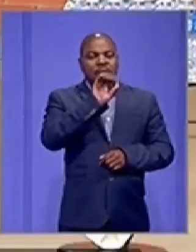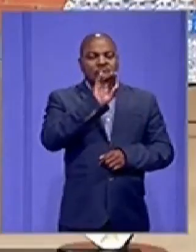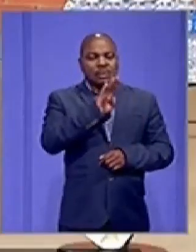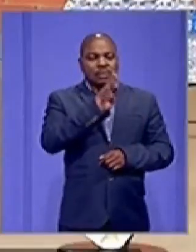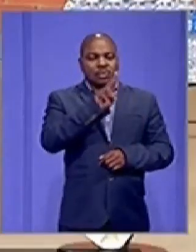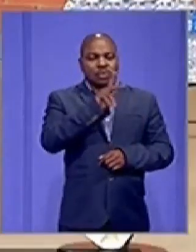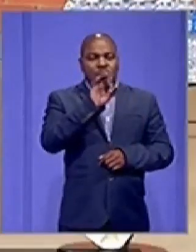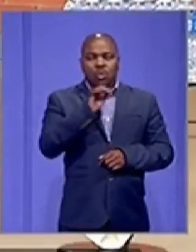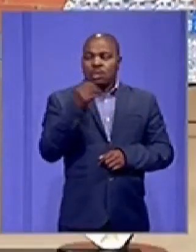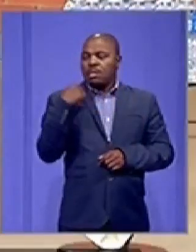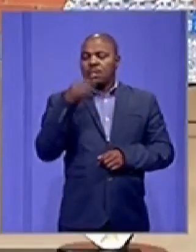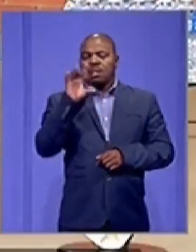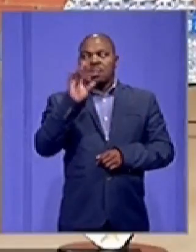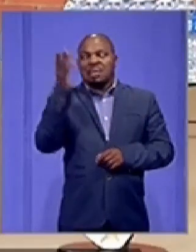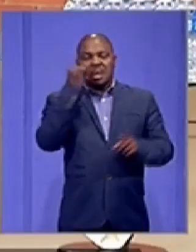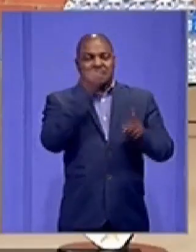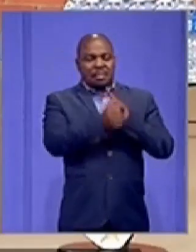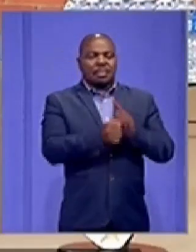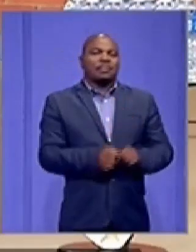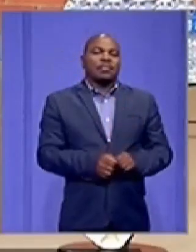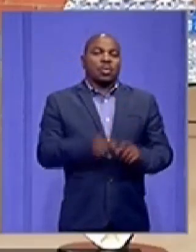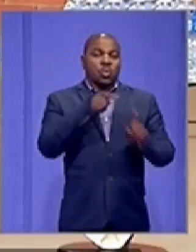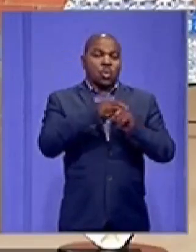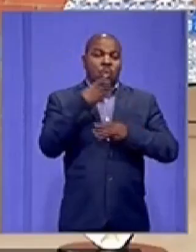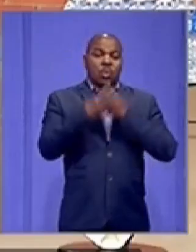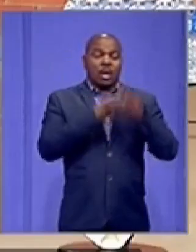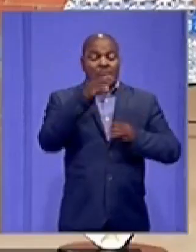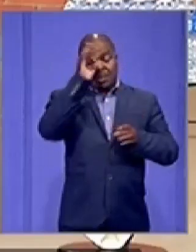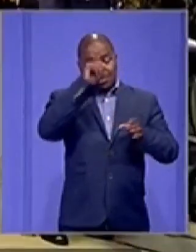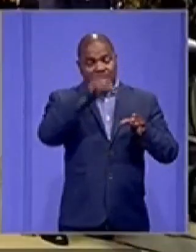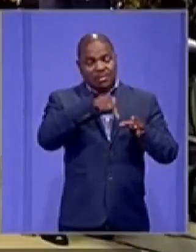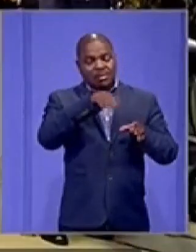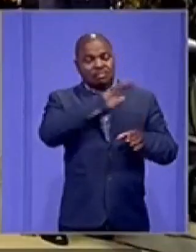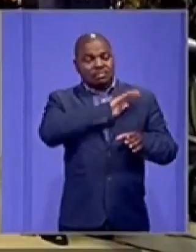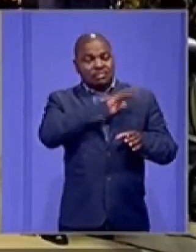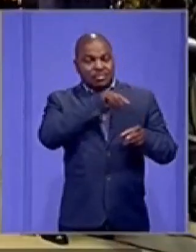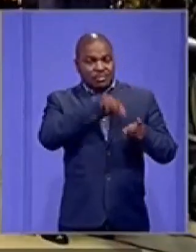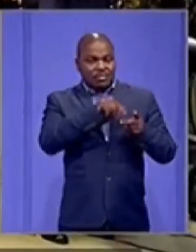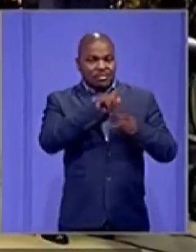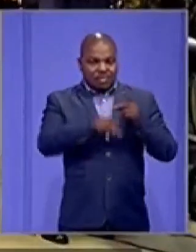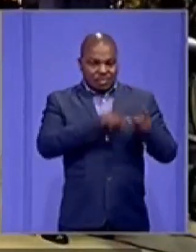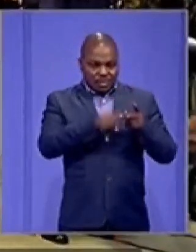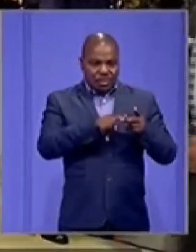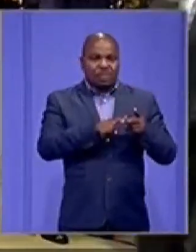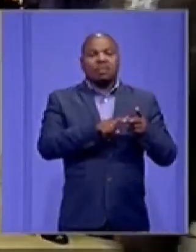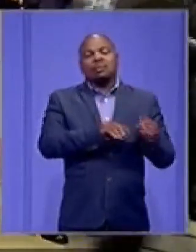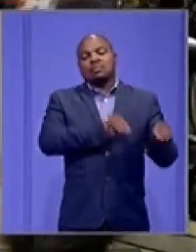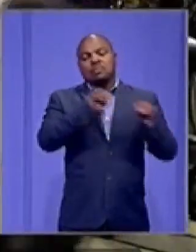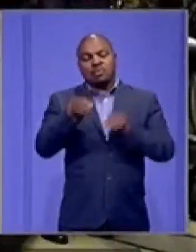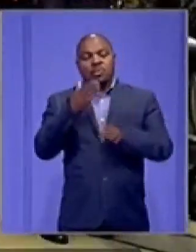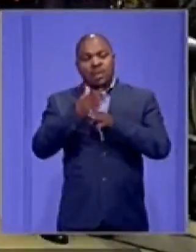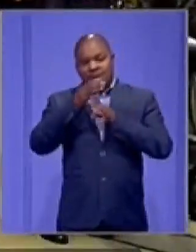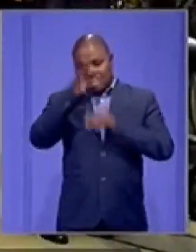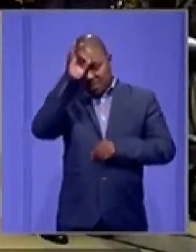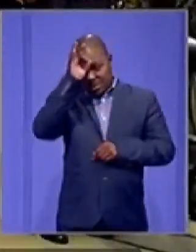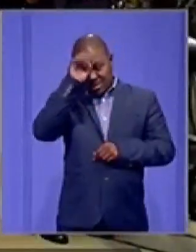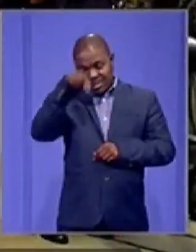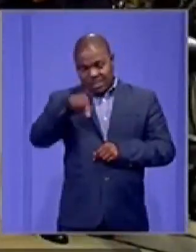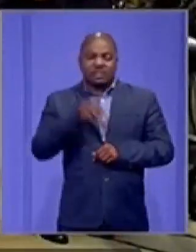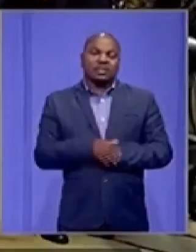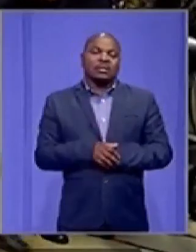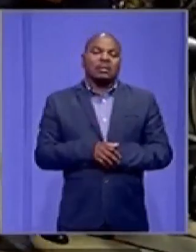ka Labobedi. Mazibuko o šomile bjalo ka leloko la sešole sa Afrika Borwa pele a šoma go lefapha la maphodisa a